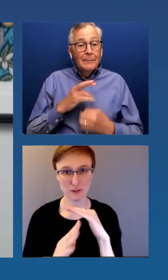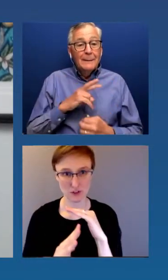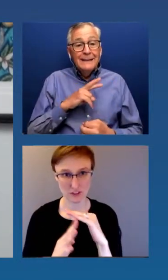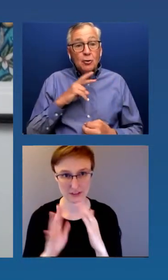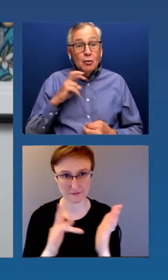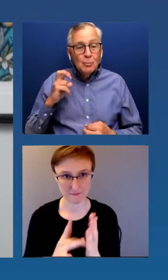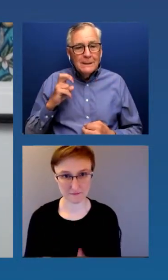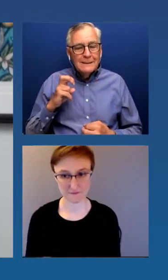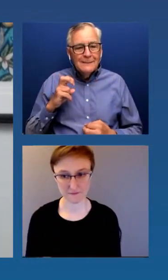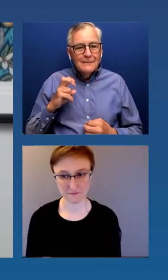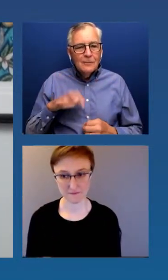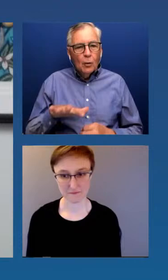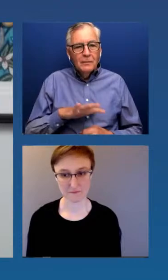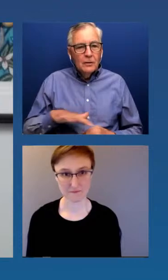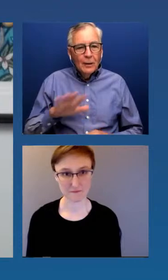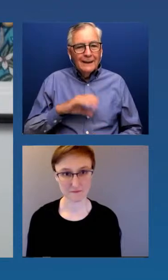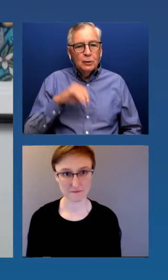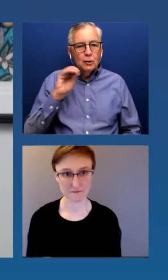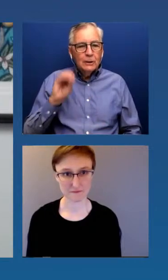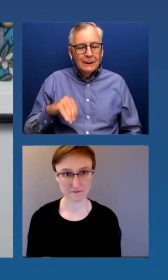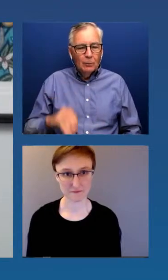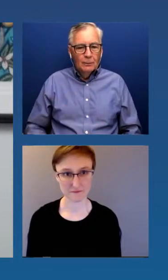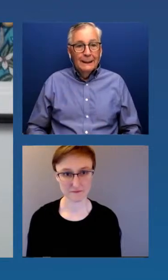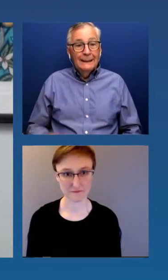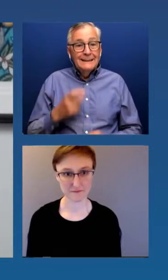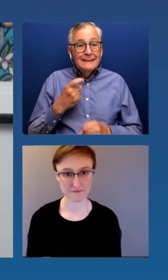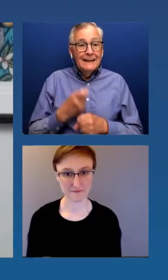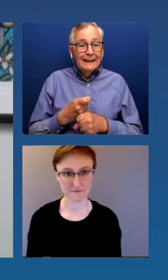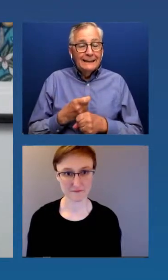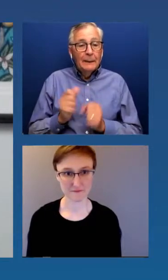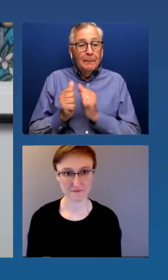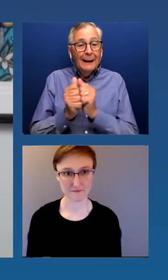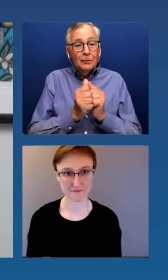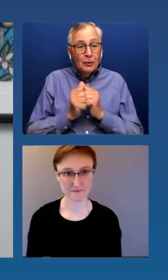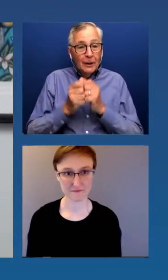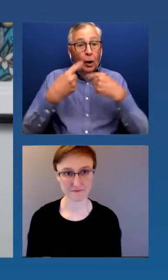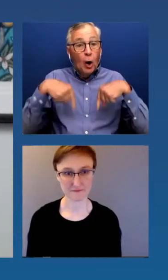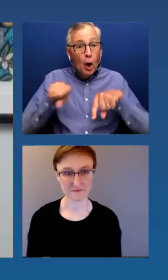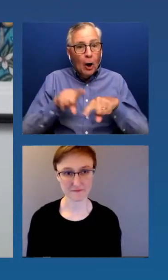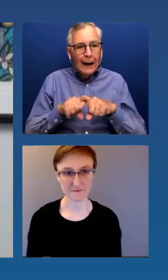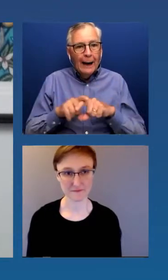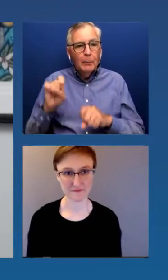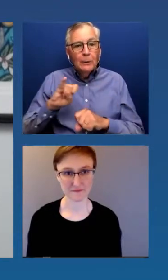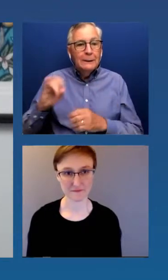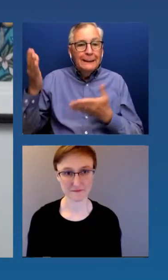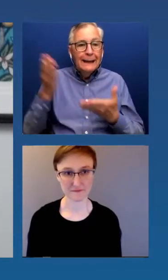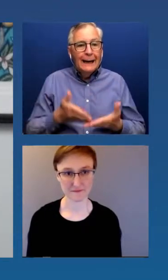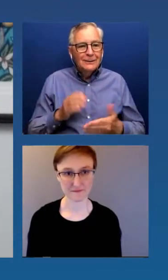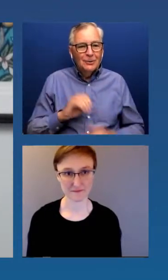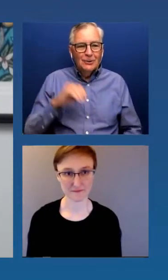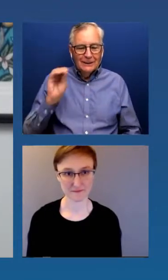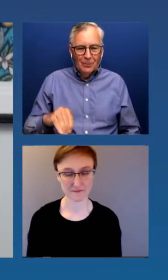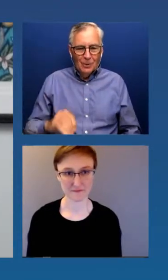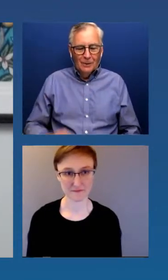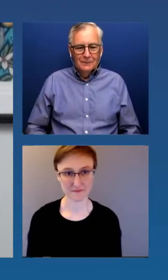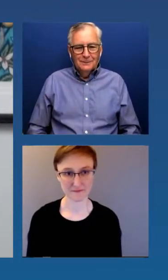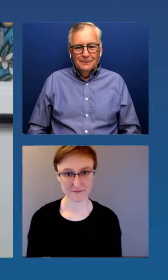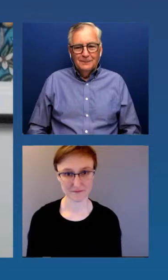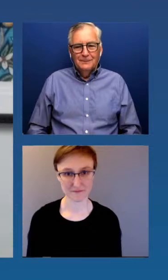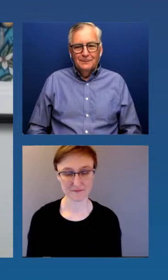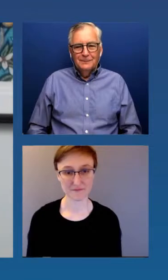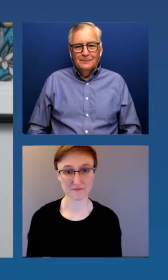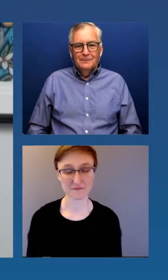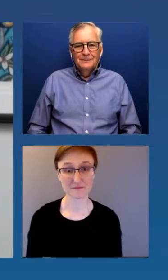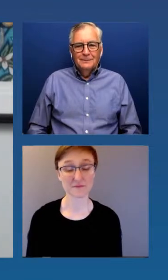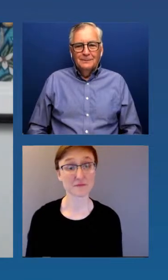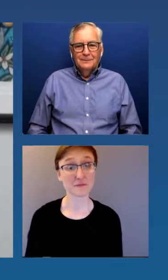d'Ottawa, Immigration Partnership, OLIP, la directrice du partenariat local pour l'immigration d'Ottawa. Also on the line for questions, we will